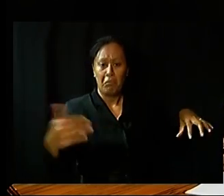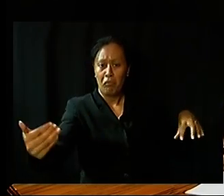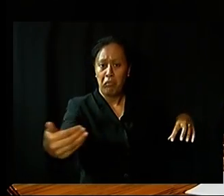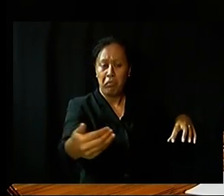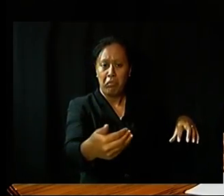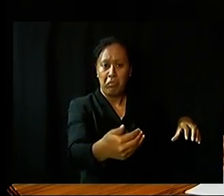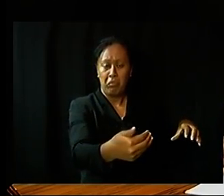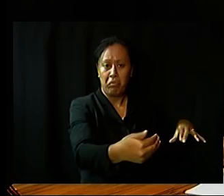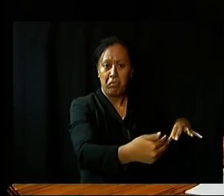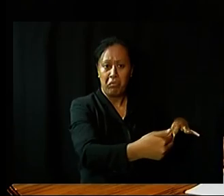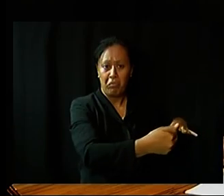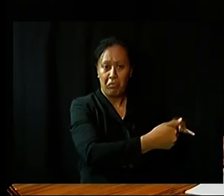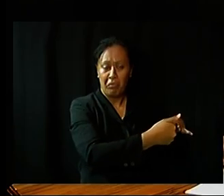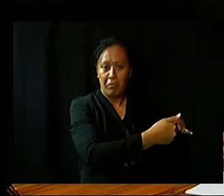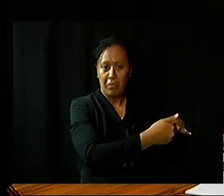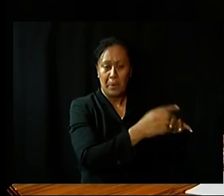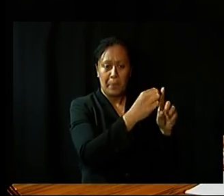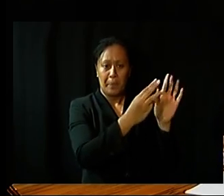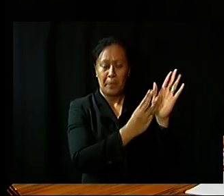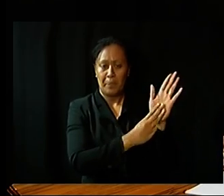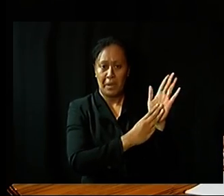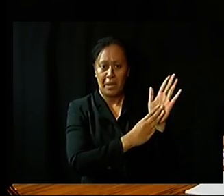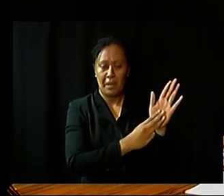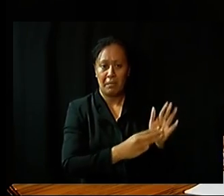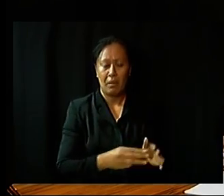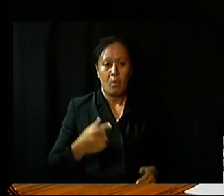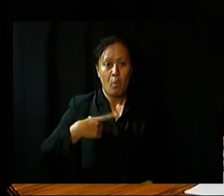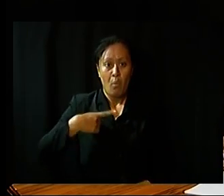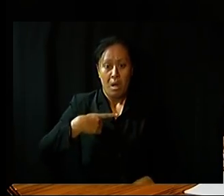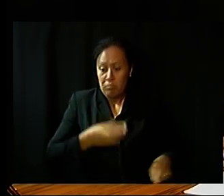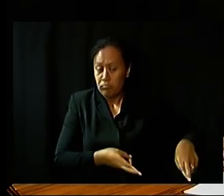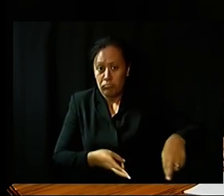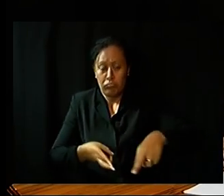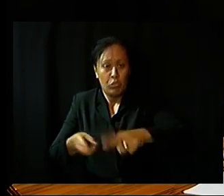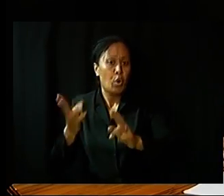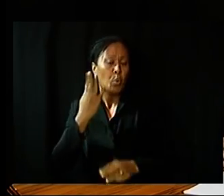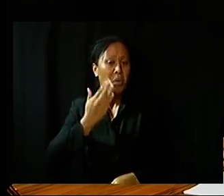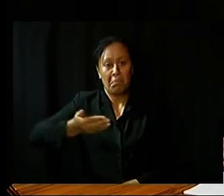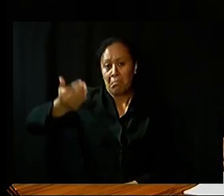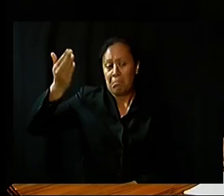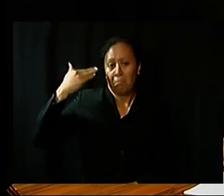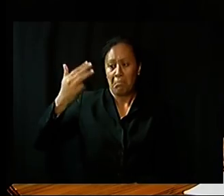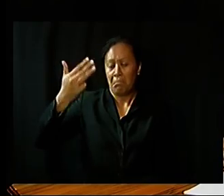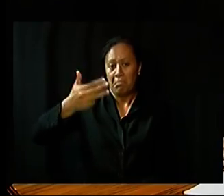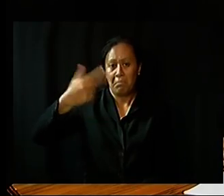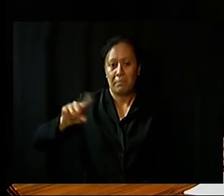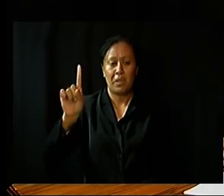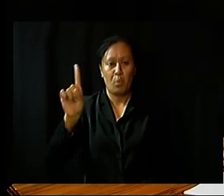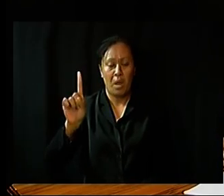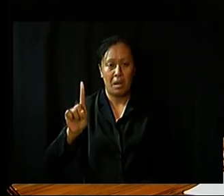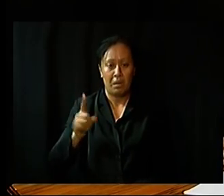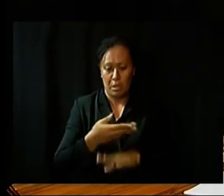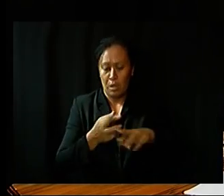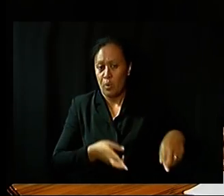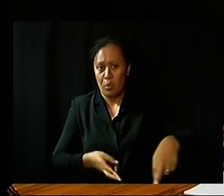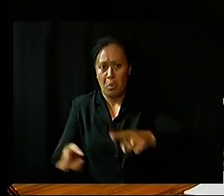receive Commodore Bainimarama as he disembarked the RFNS Kiro. Construction of the road had started way back